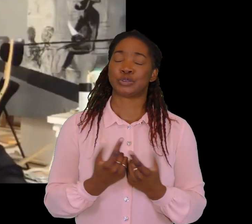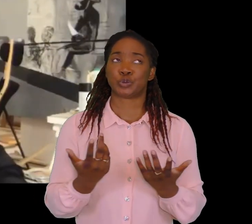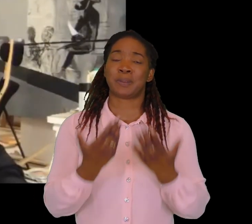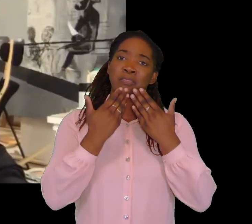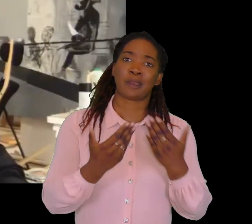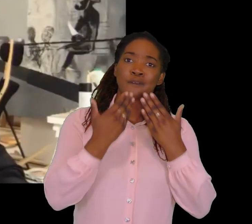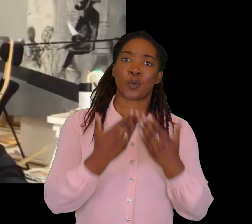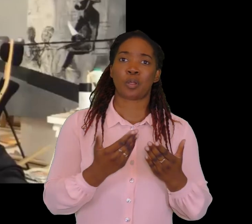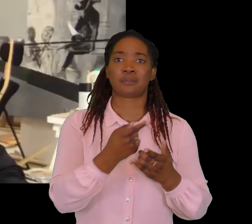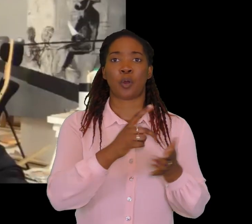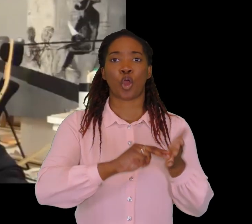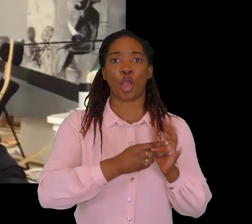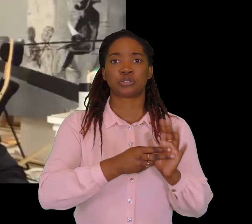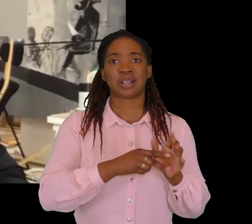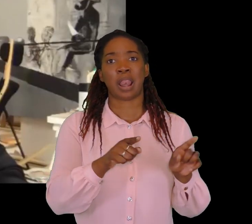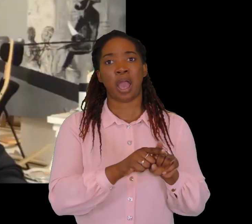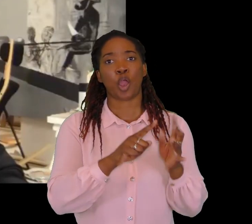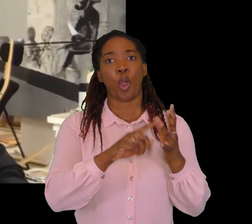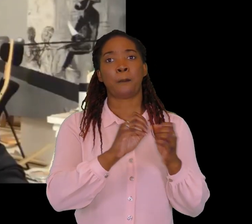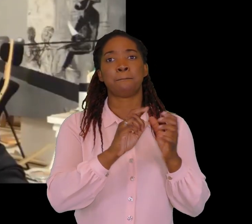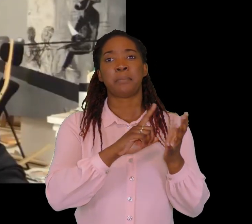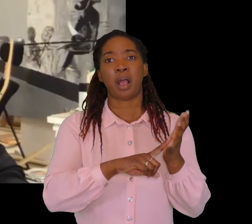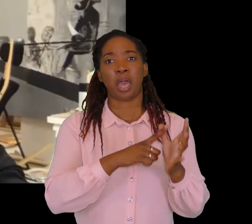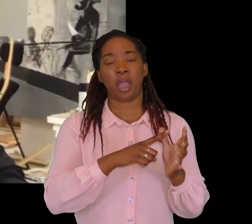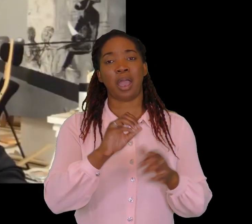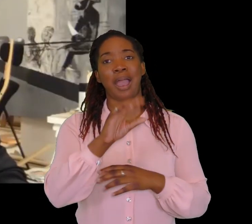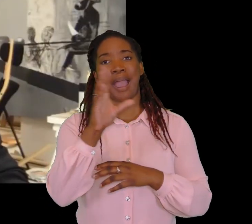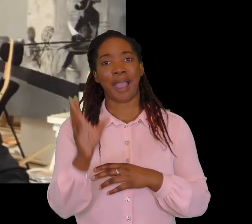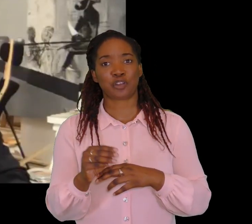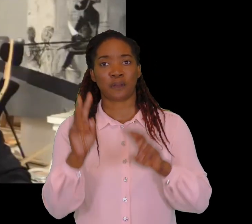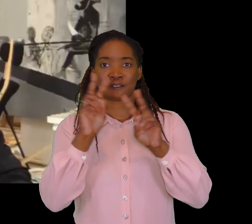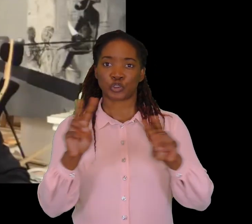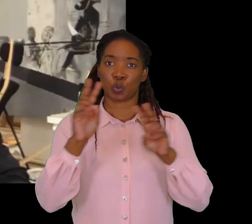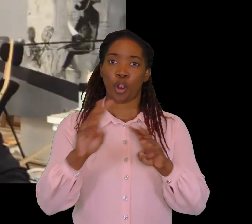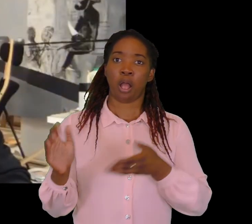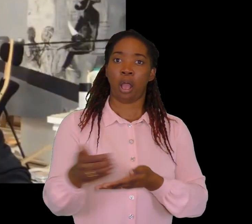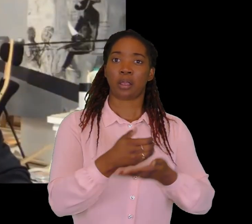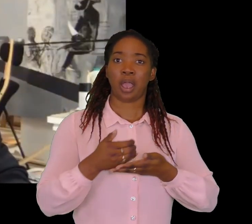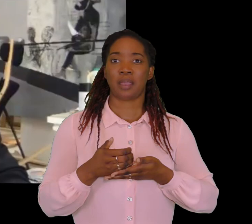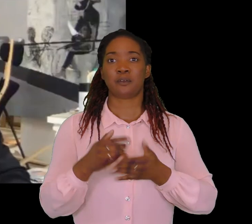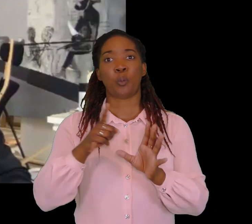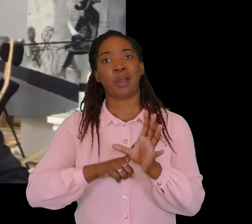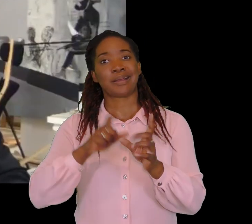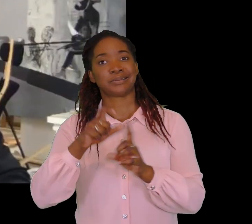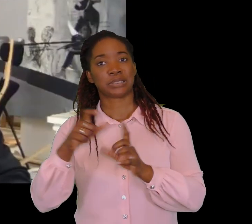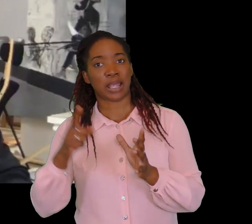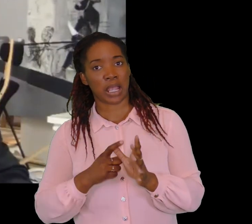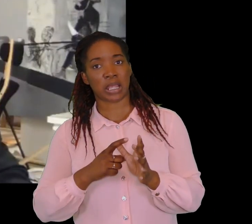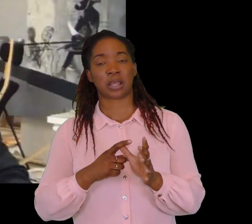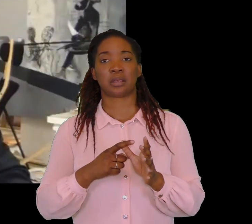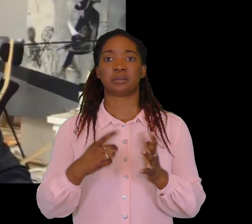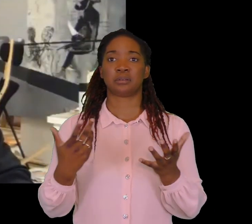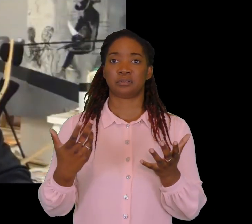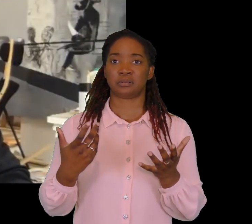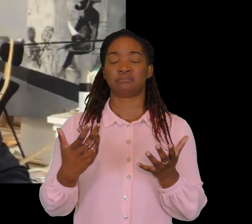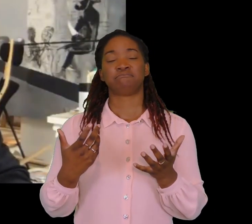to organizations like Obala, the African and Asian Visual Art Archive, the YBA,